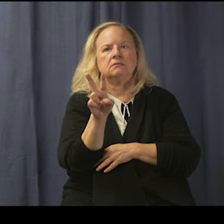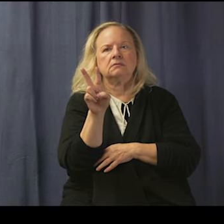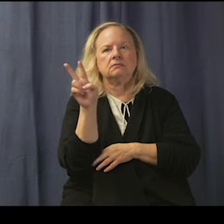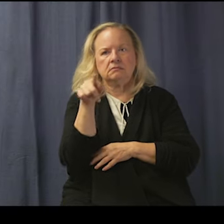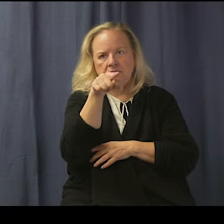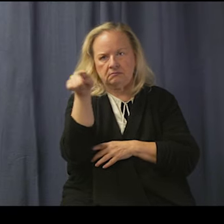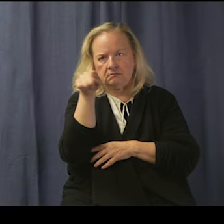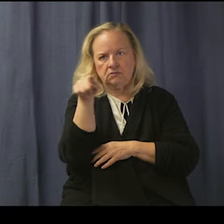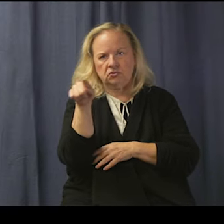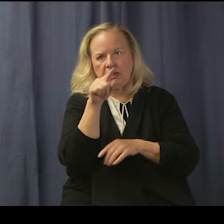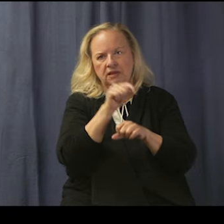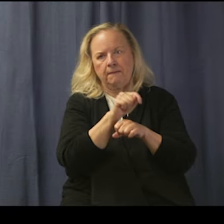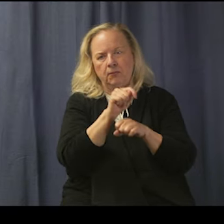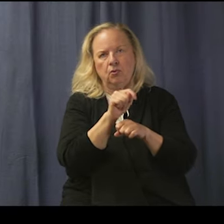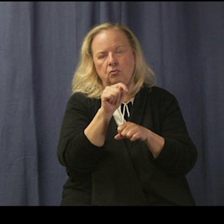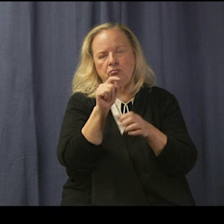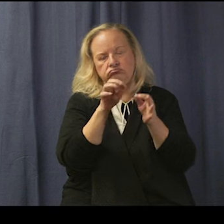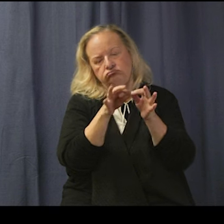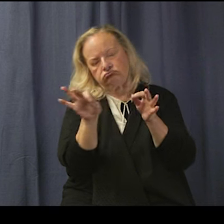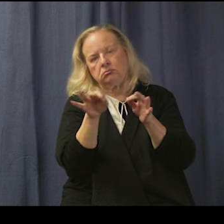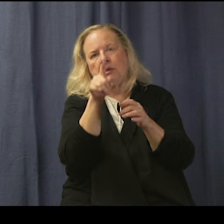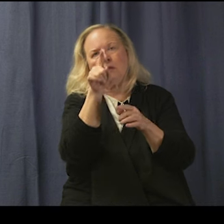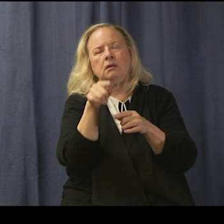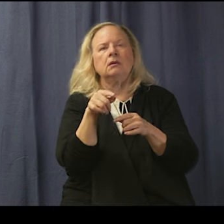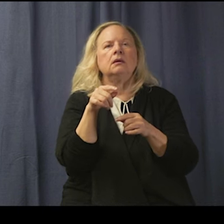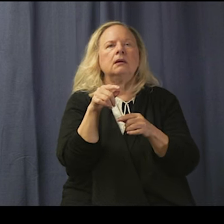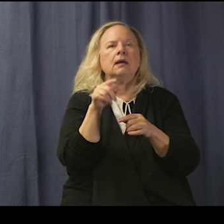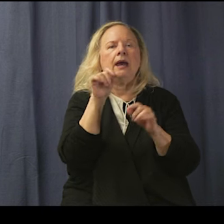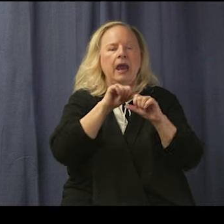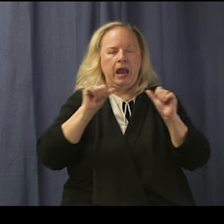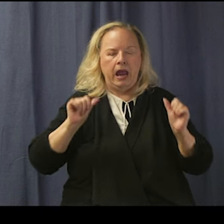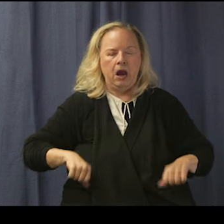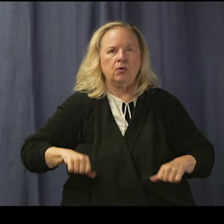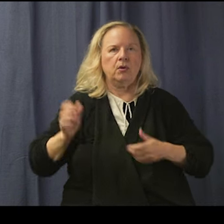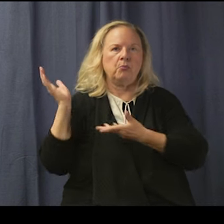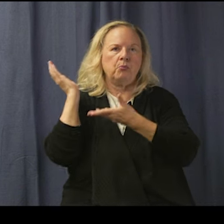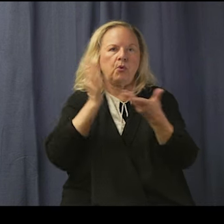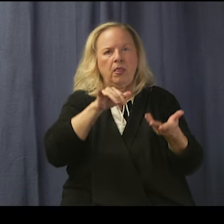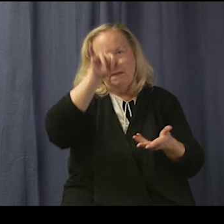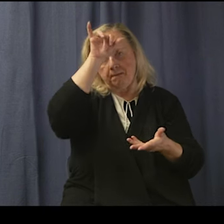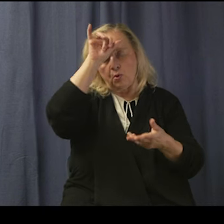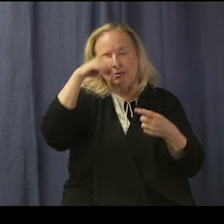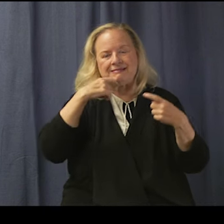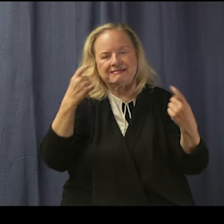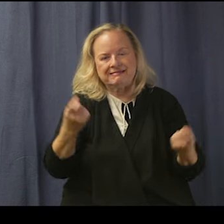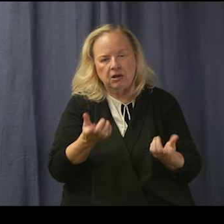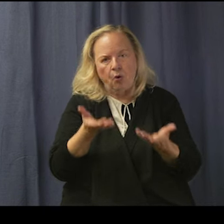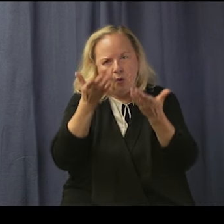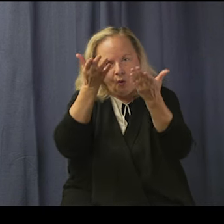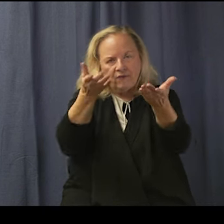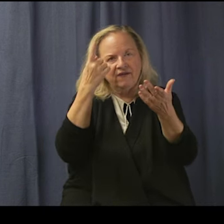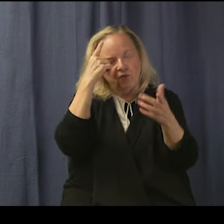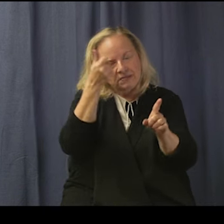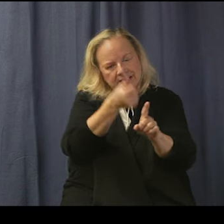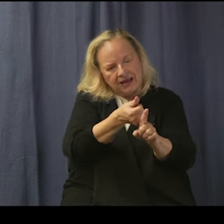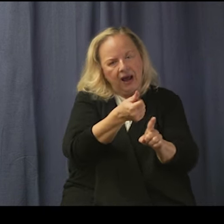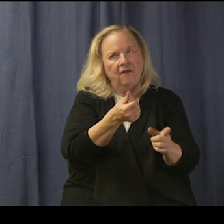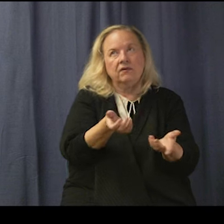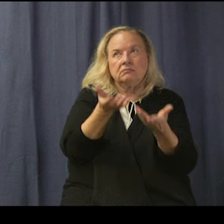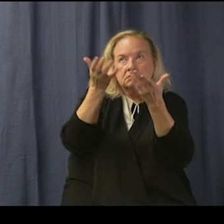or a lot of them are. And look at what it says. Aaron has to bring the bull of the sin offering, which is for himself, and make atonement